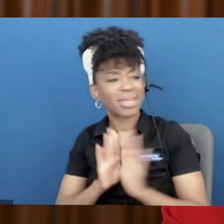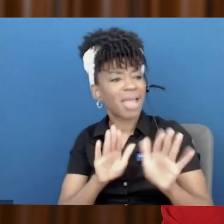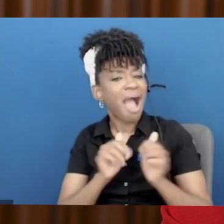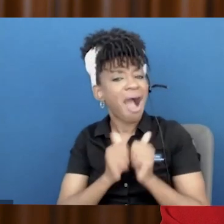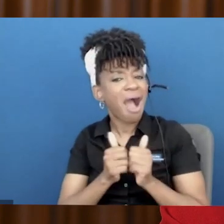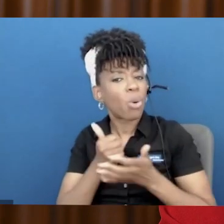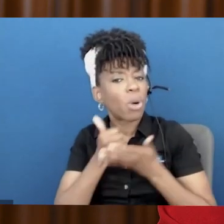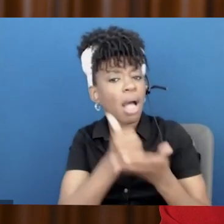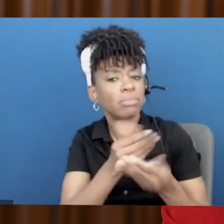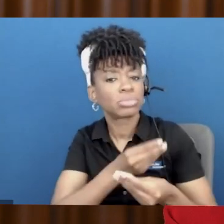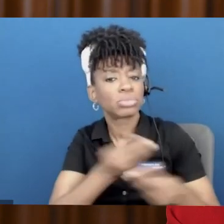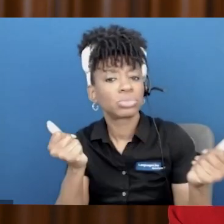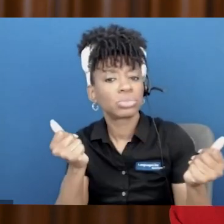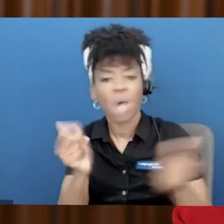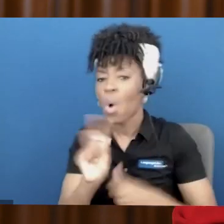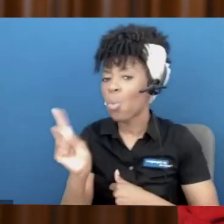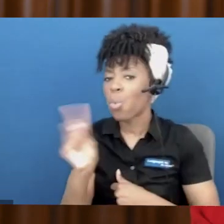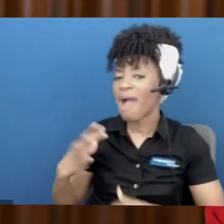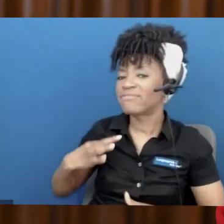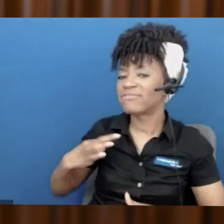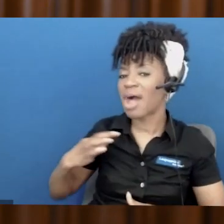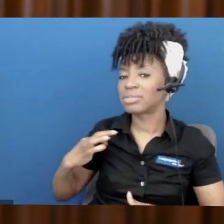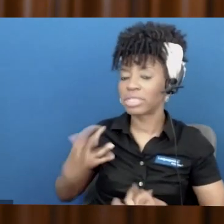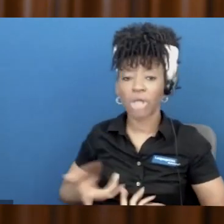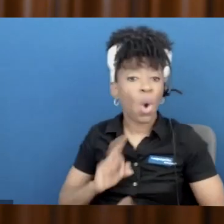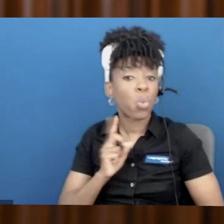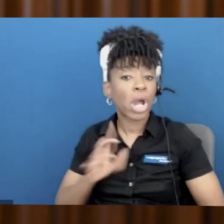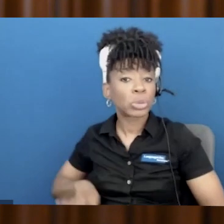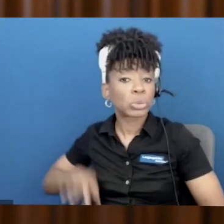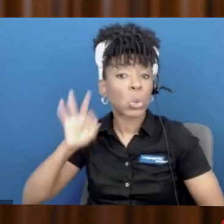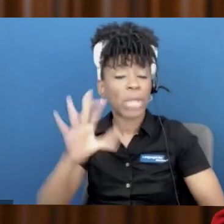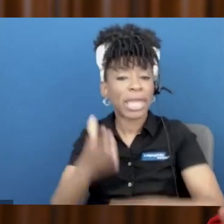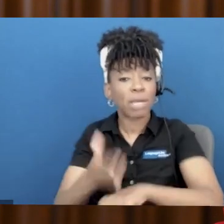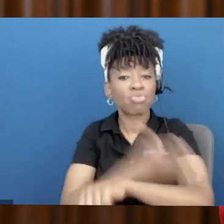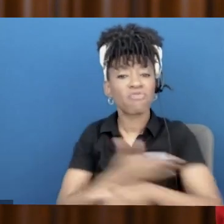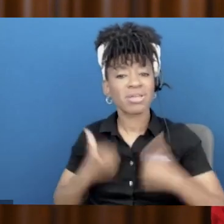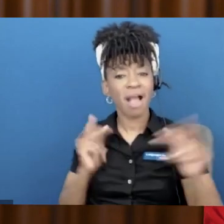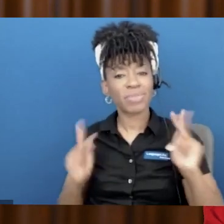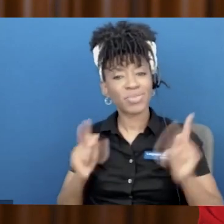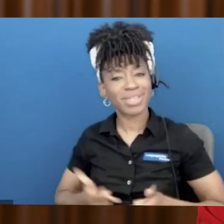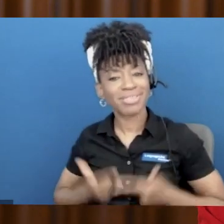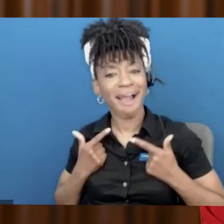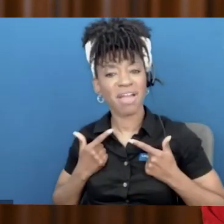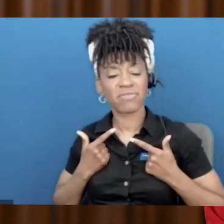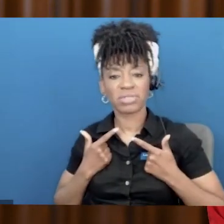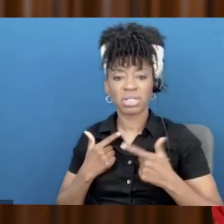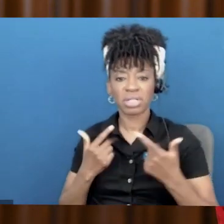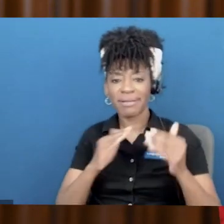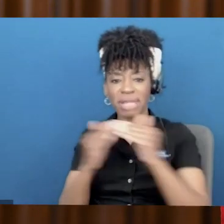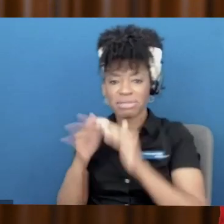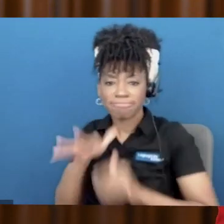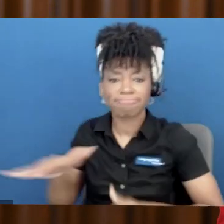solution, where they could volunteer or donate to improve young people's lives, build stronger neighborhoods, and move Madison